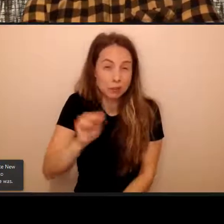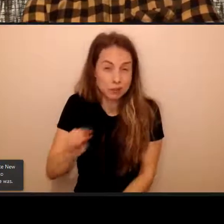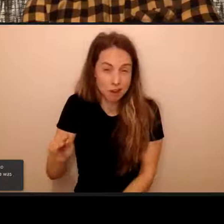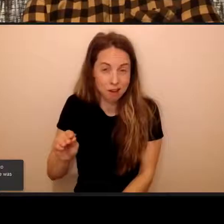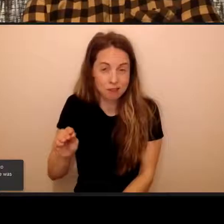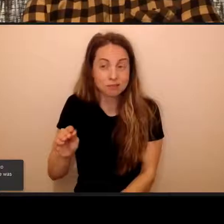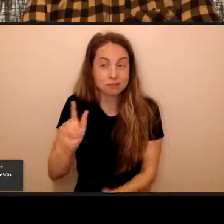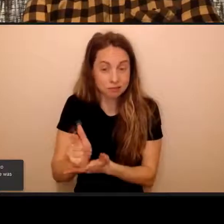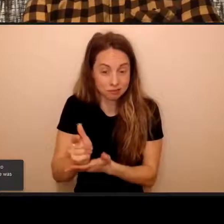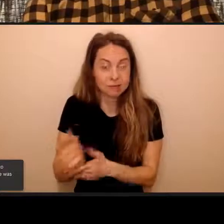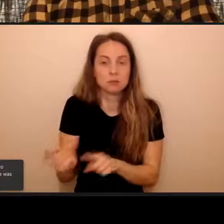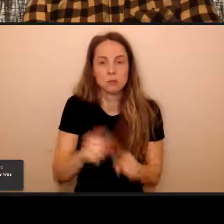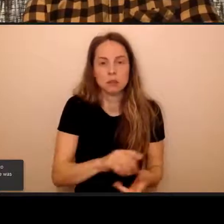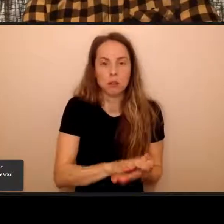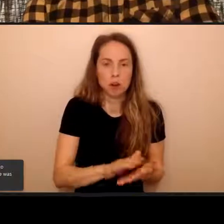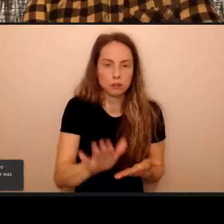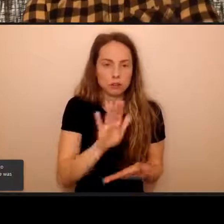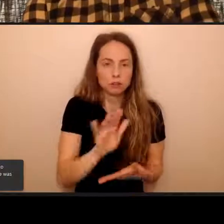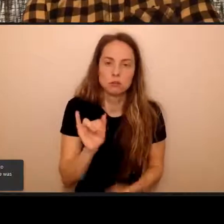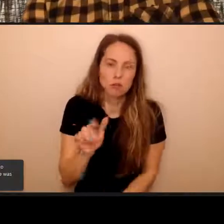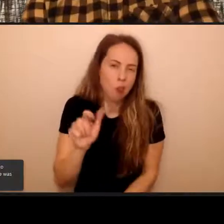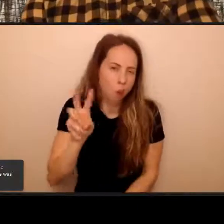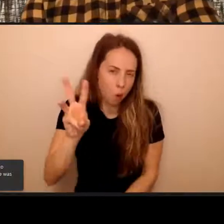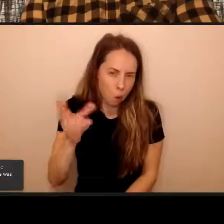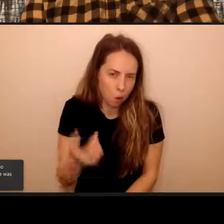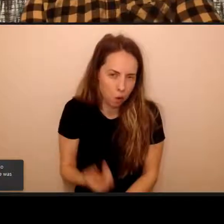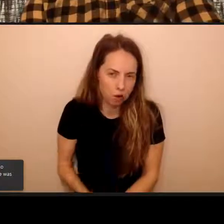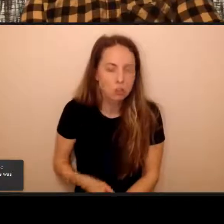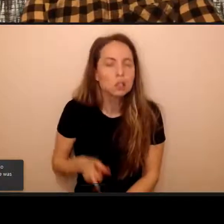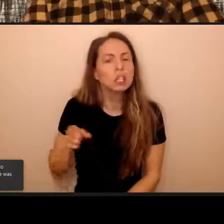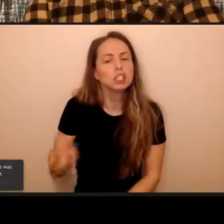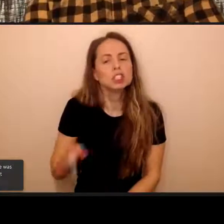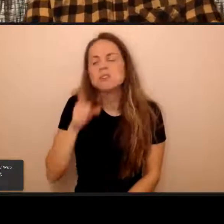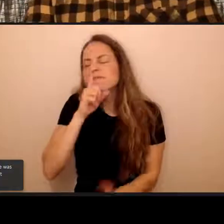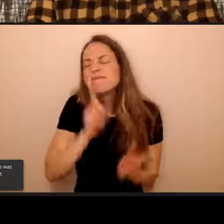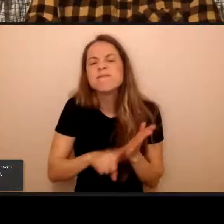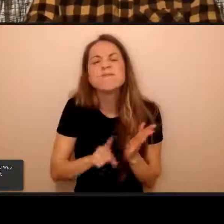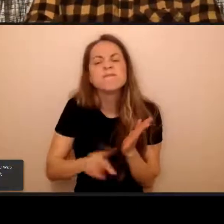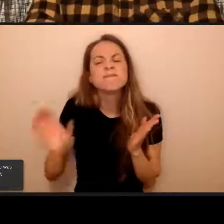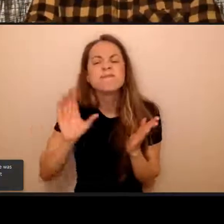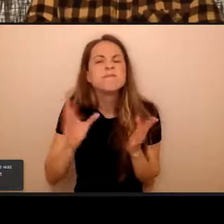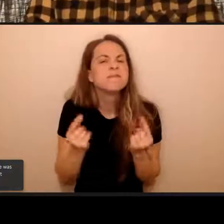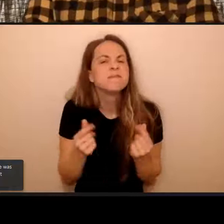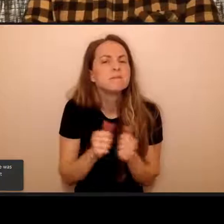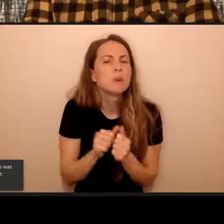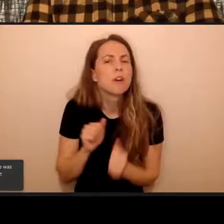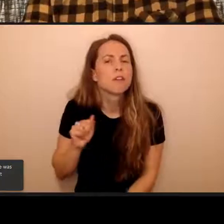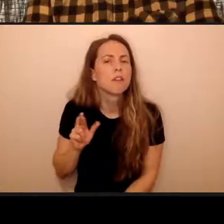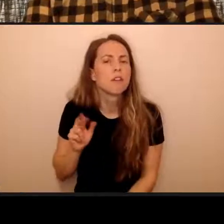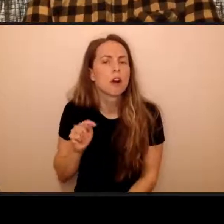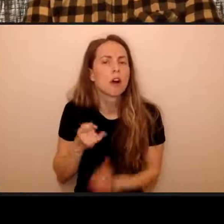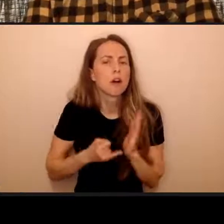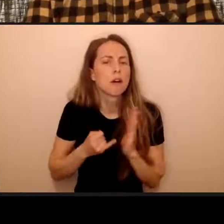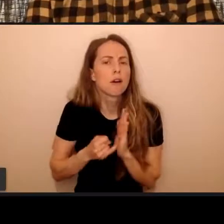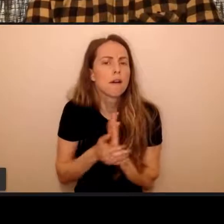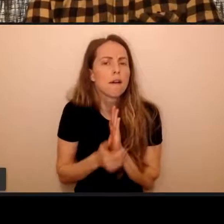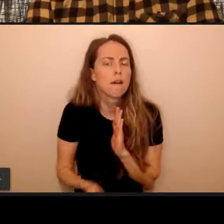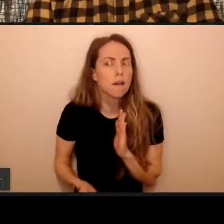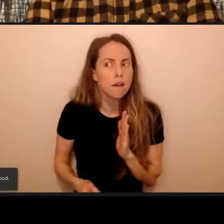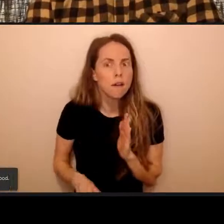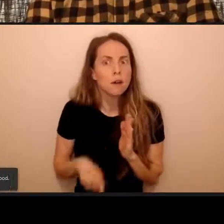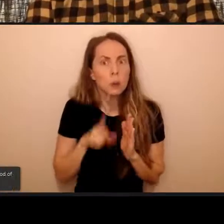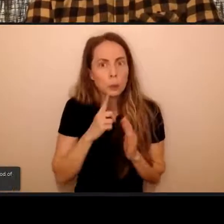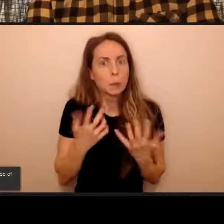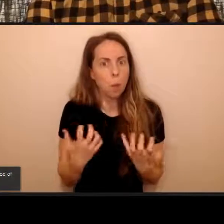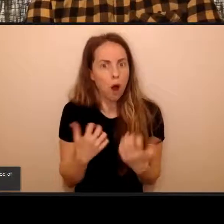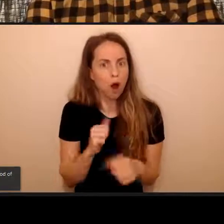looking at what could I do with art skills that would enable me to have the greatest likelihood of getting